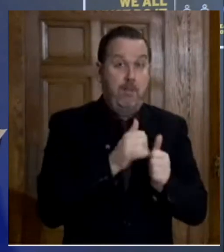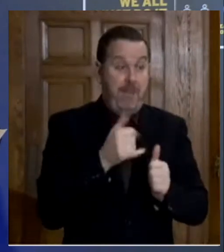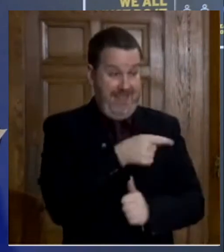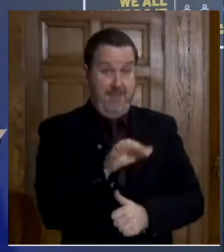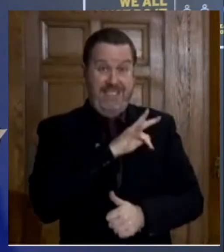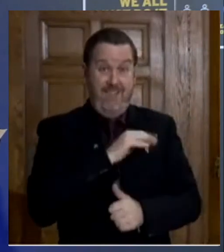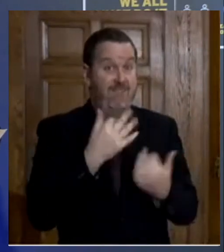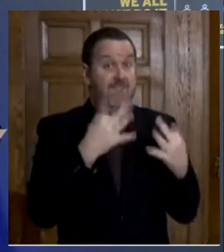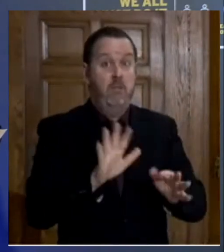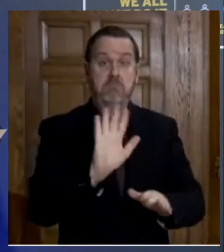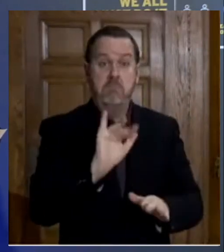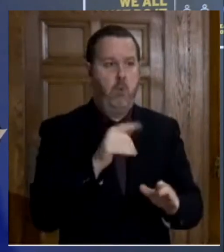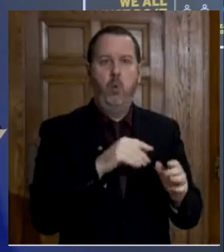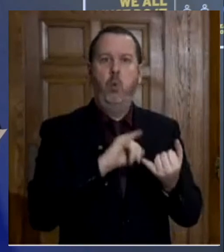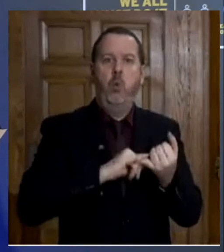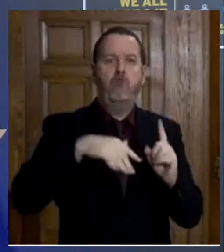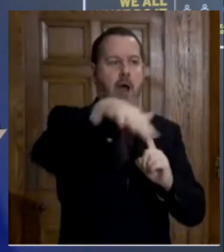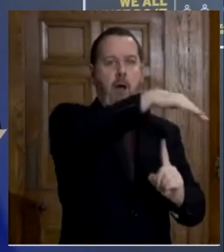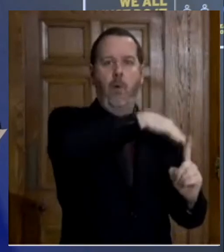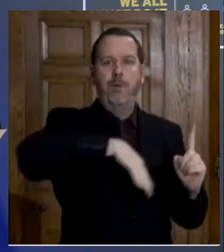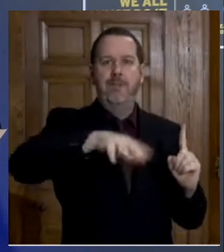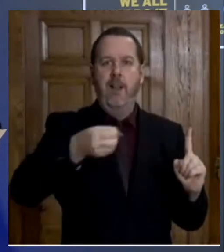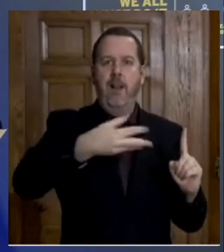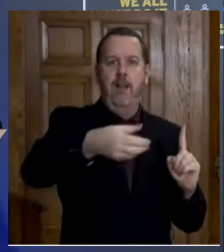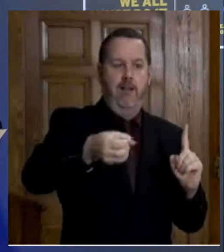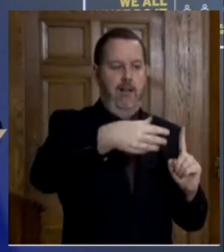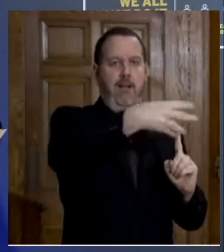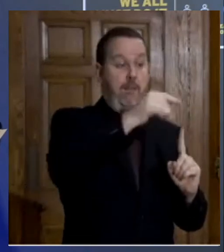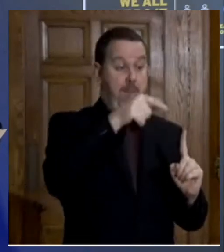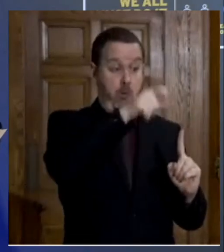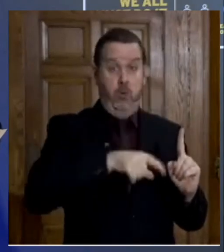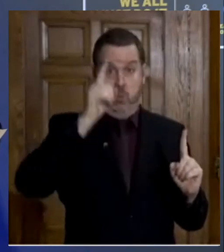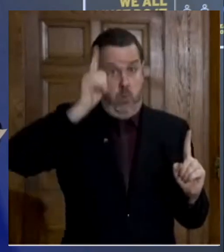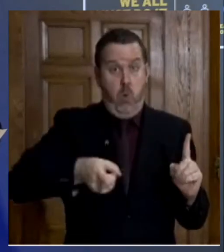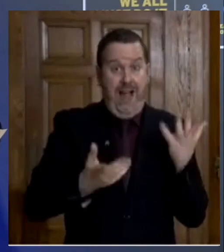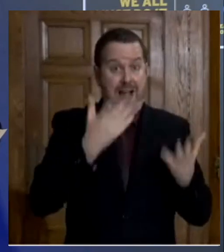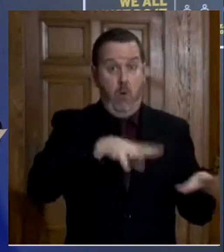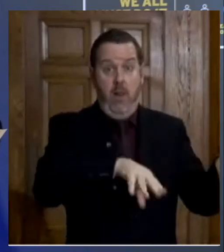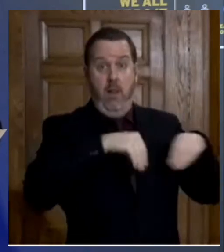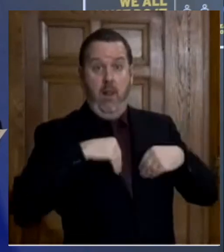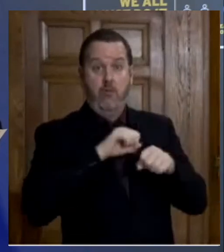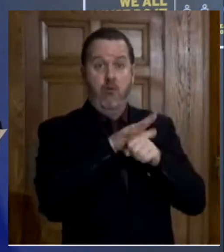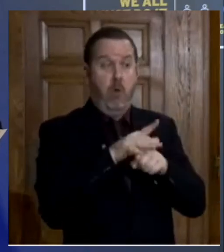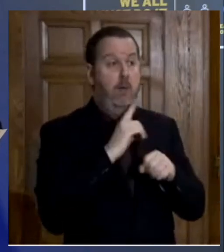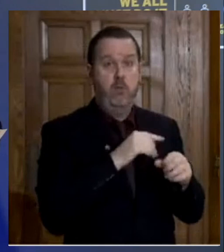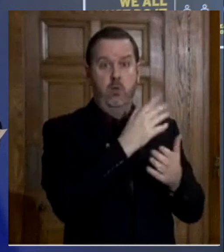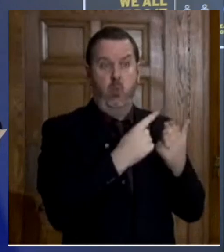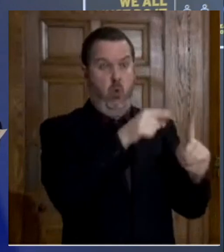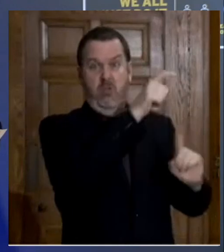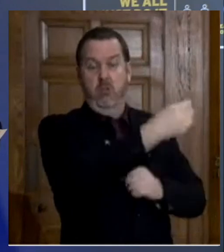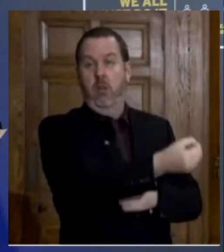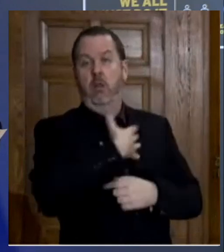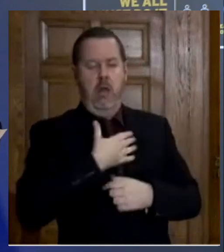the actions of people around them who may not even be known to the people who are currently in hospital today. So there is no, and I suppose it's one thing we always